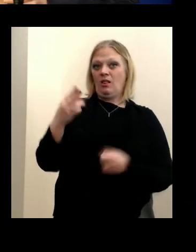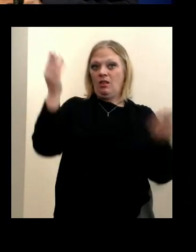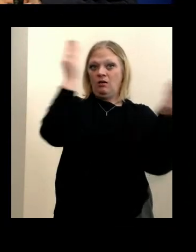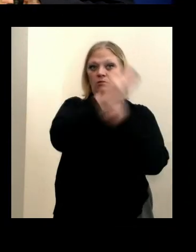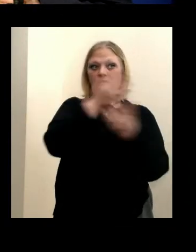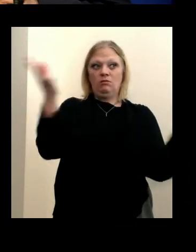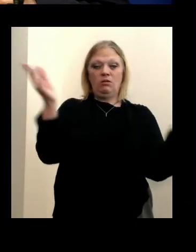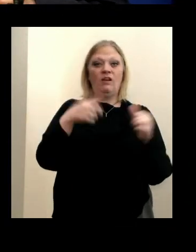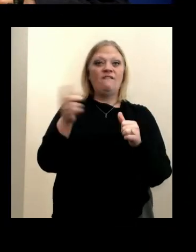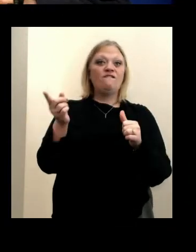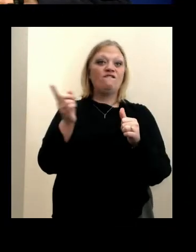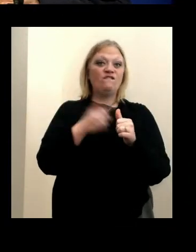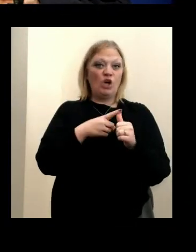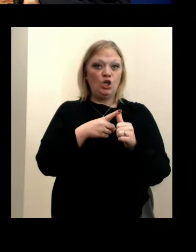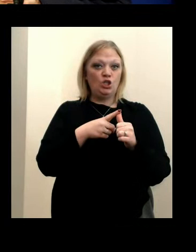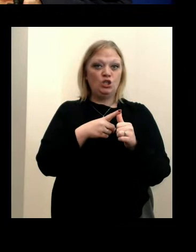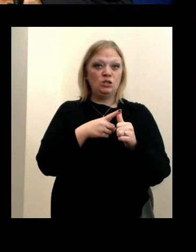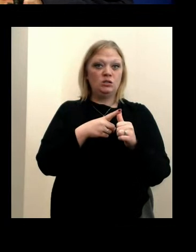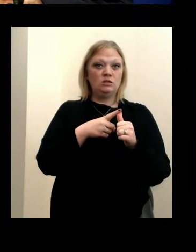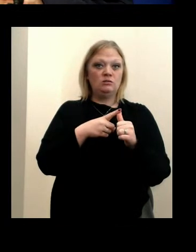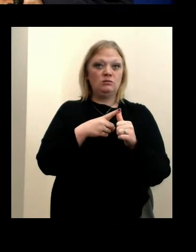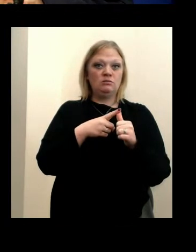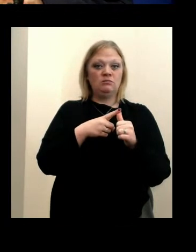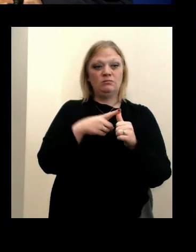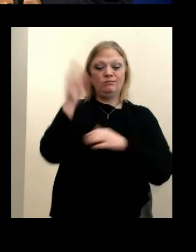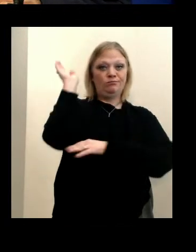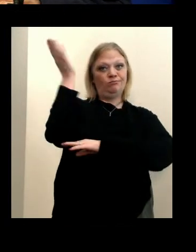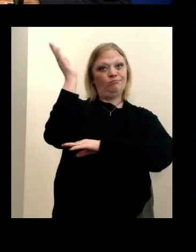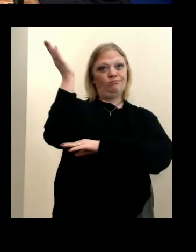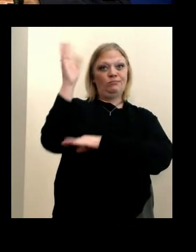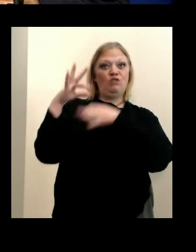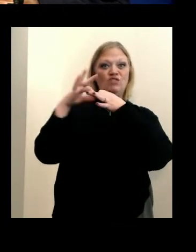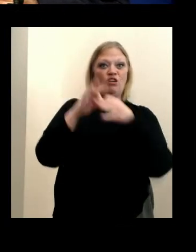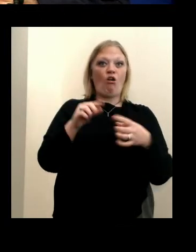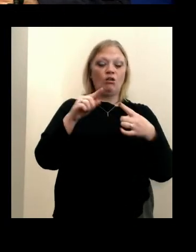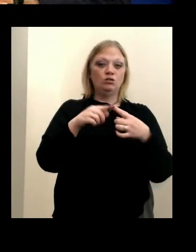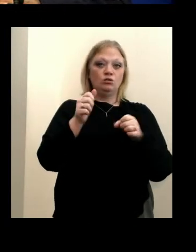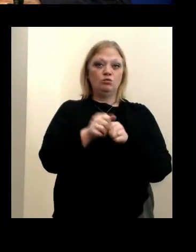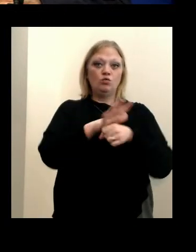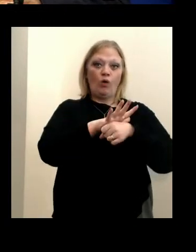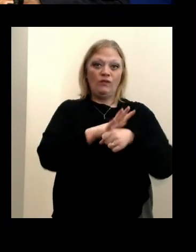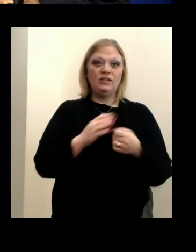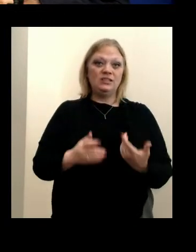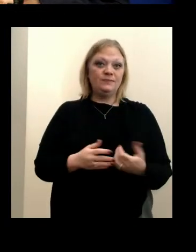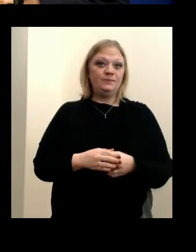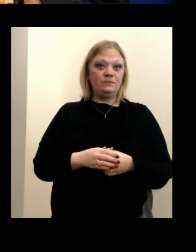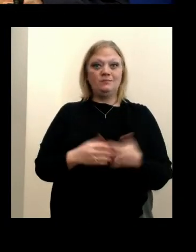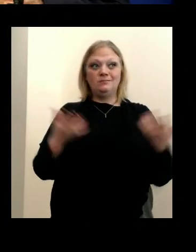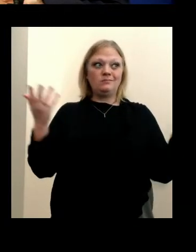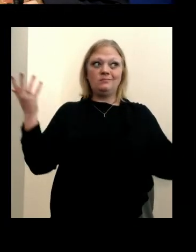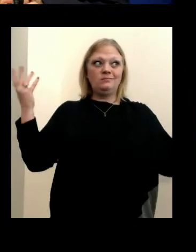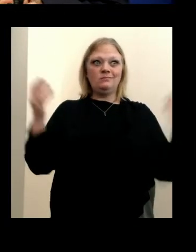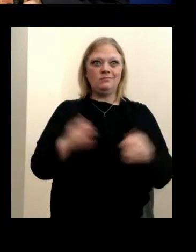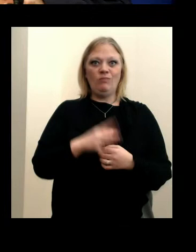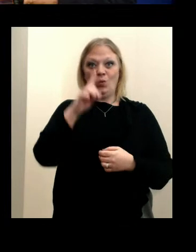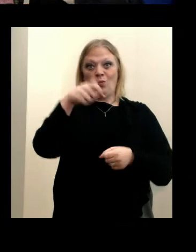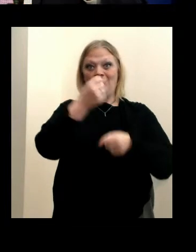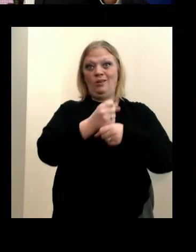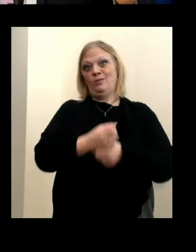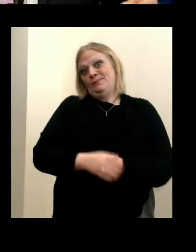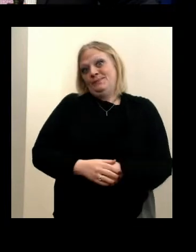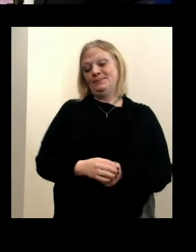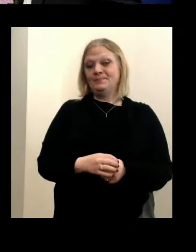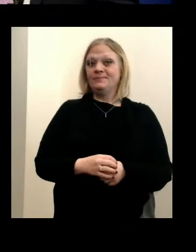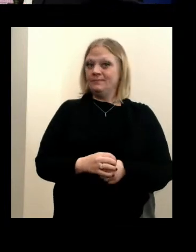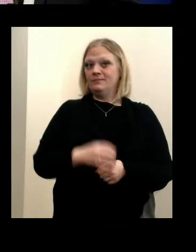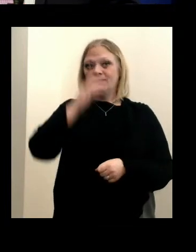press release with regards to the coronavirus. And it just goes to show where we have come in 1 year. And of course,